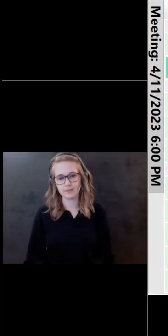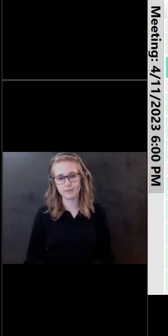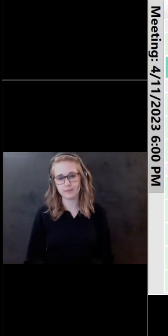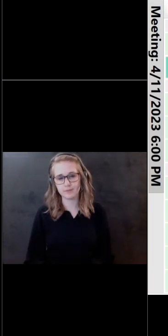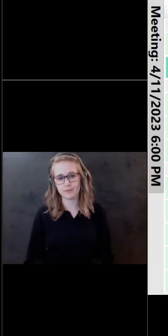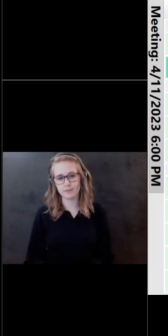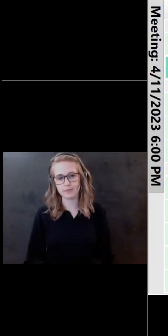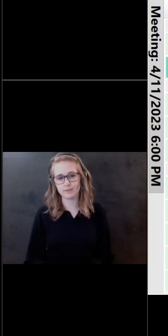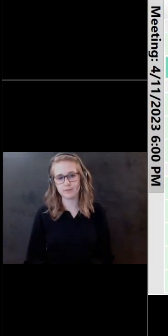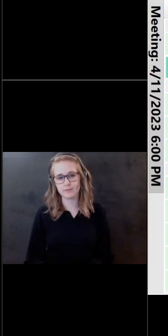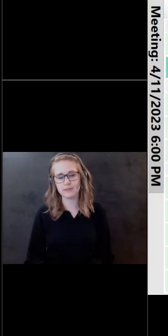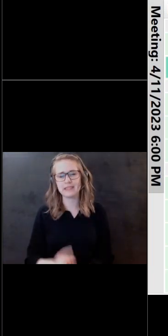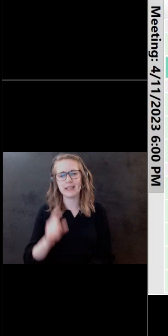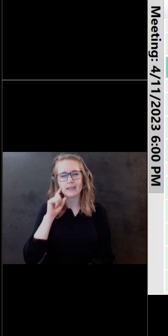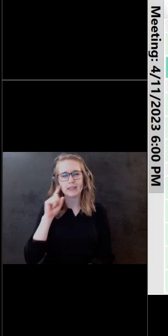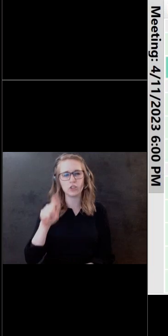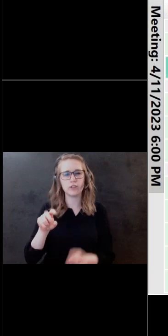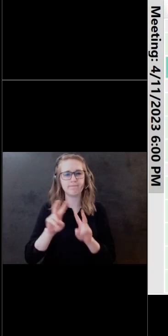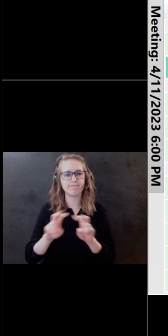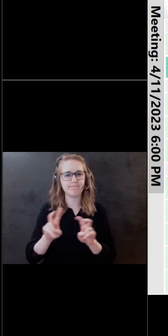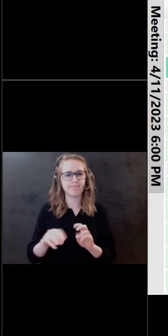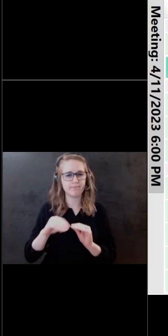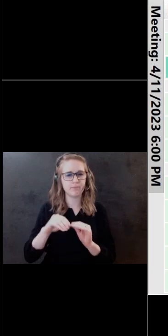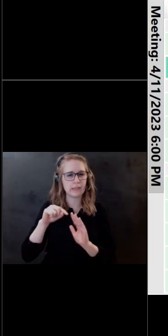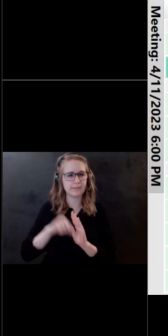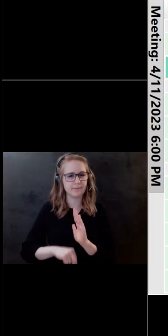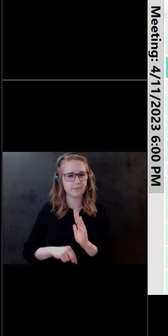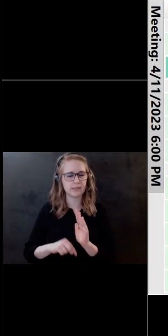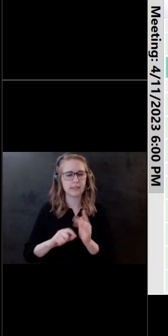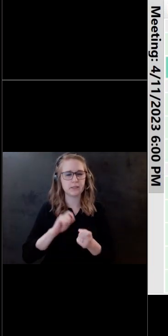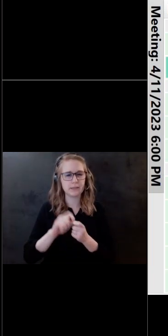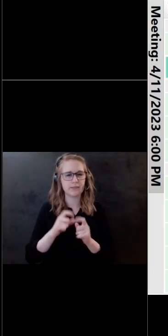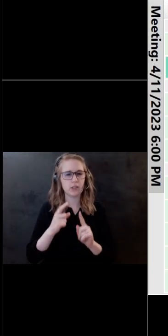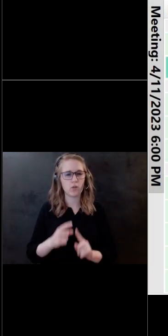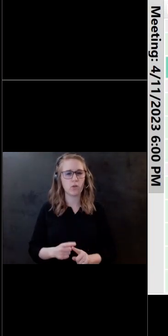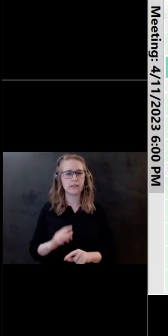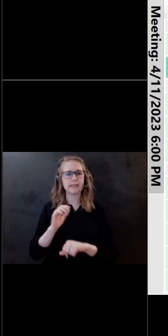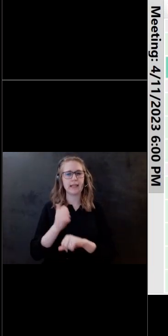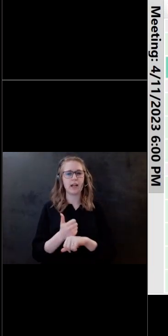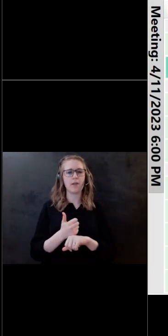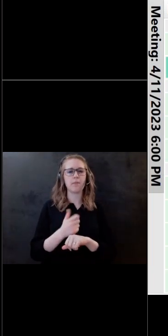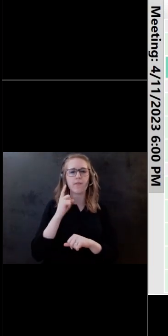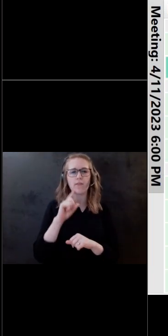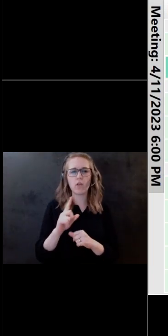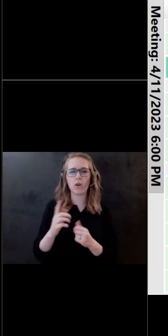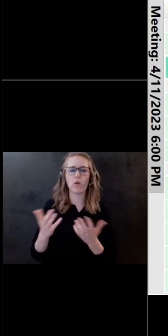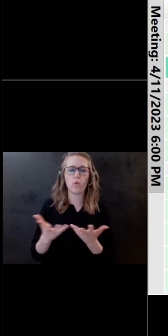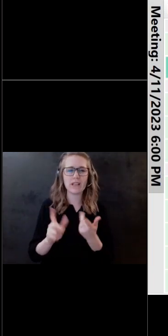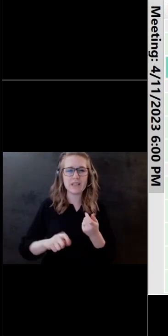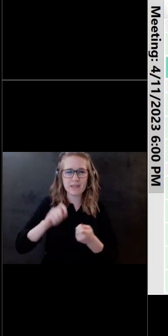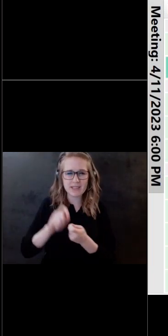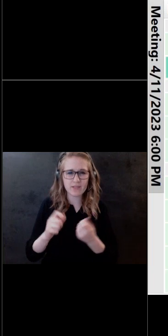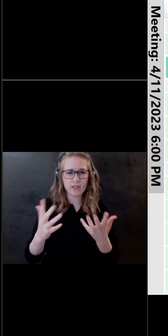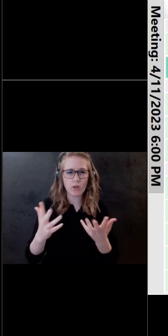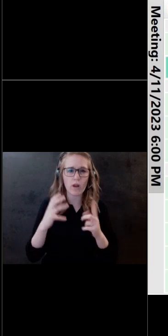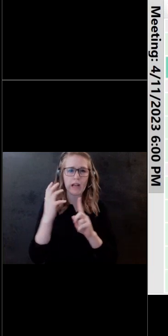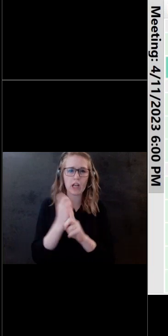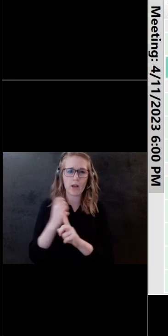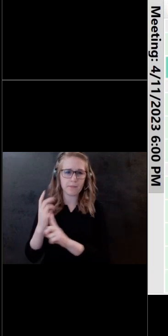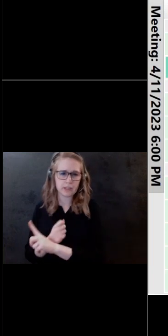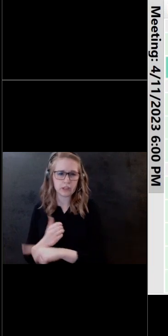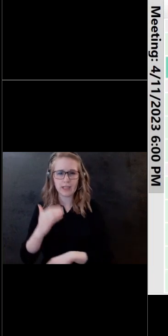look deeper into this and have specific goals for what specifically we want to accomplish. I know